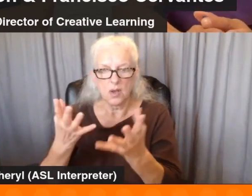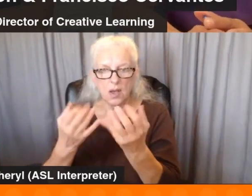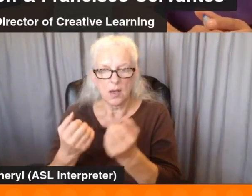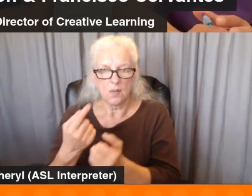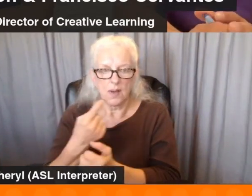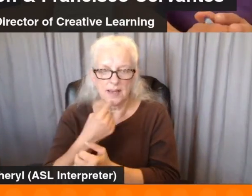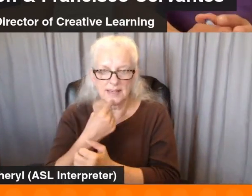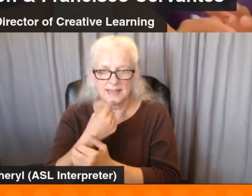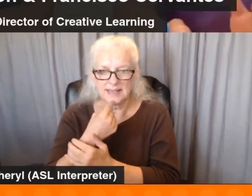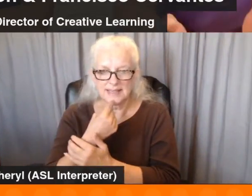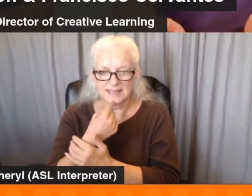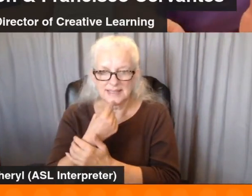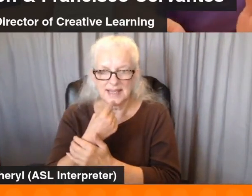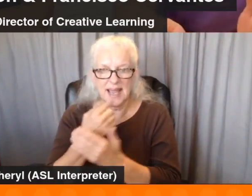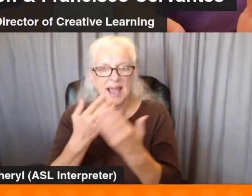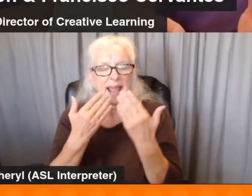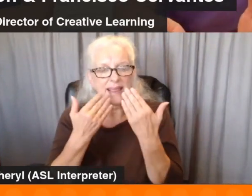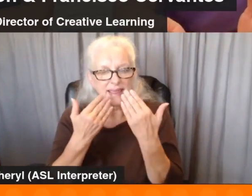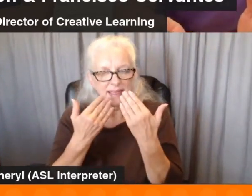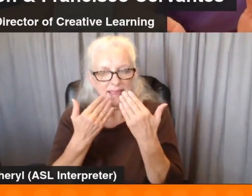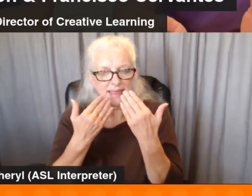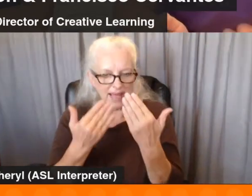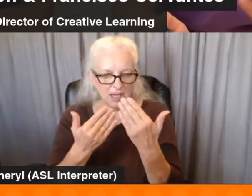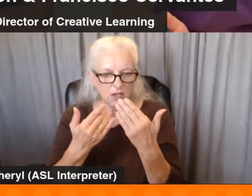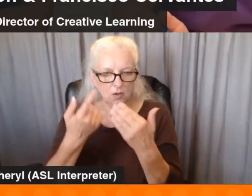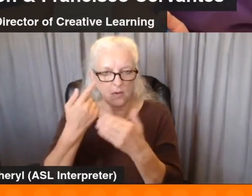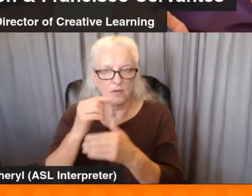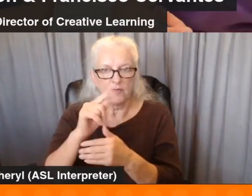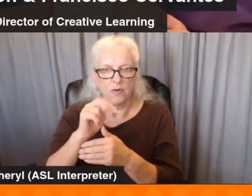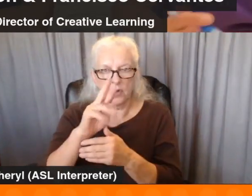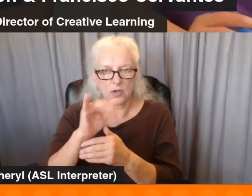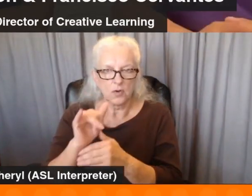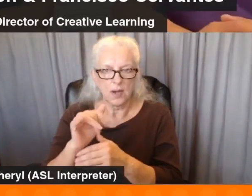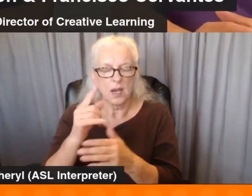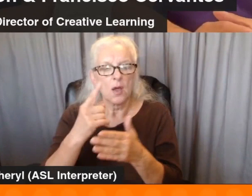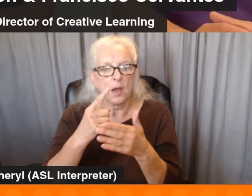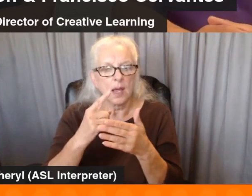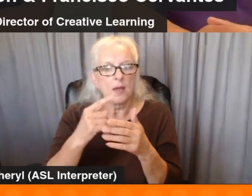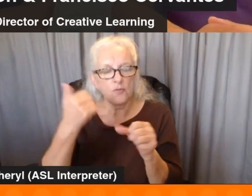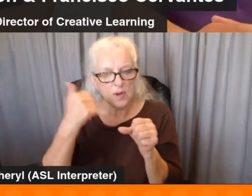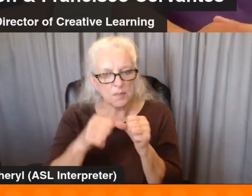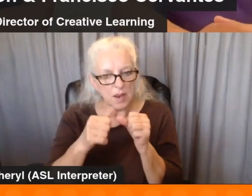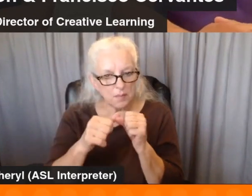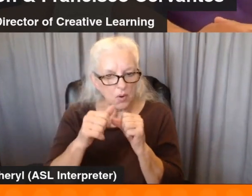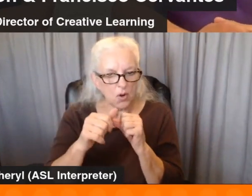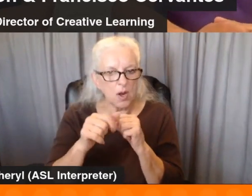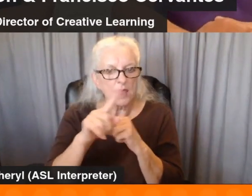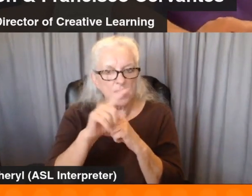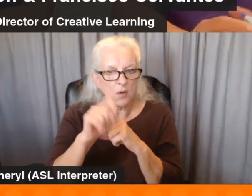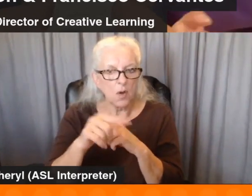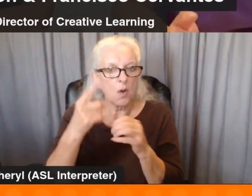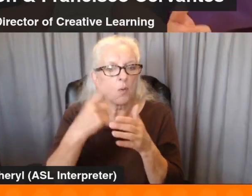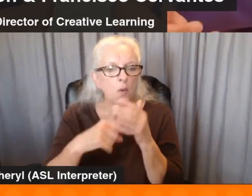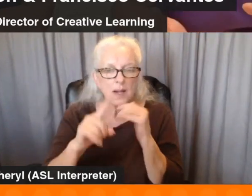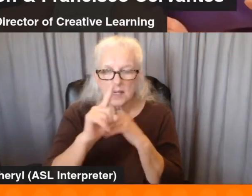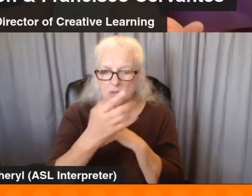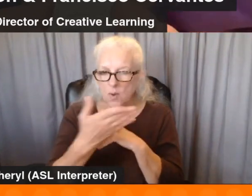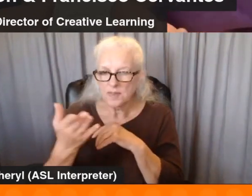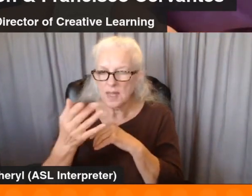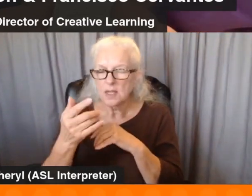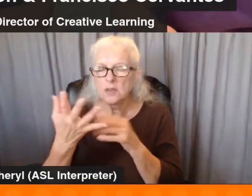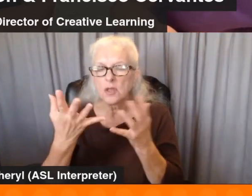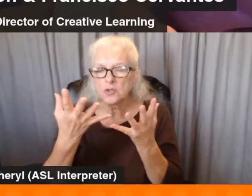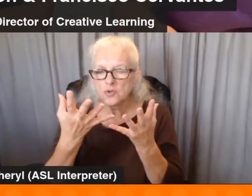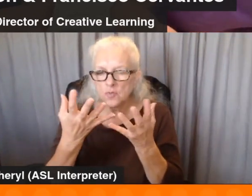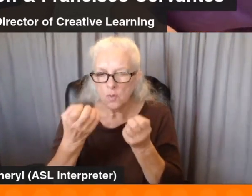and Prashant's questions for us to ponder throughout the day. What is one thing that you will take back and try out with your learners, educators?